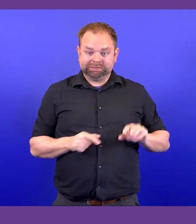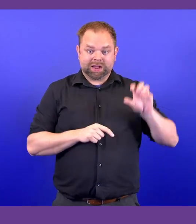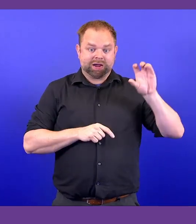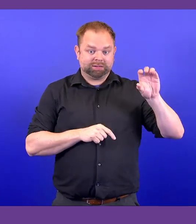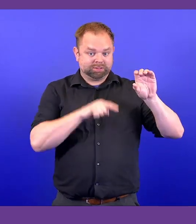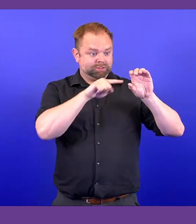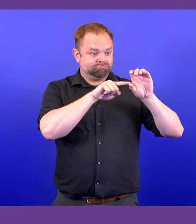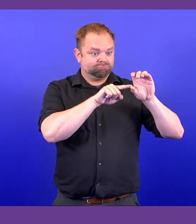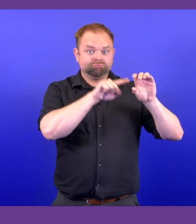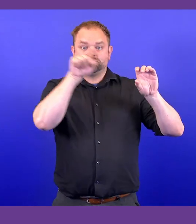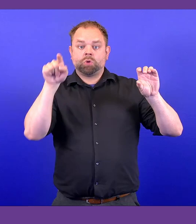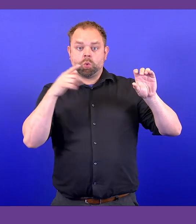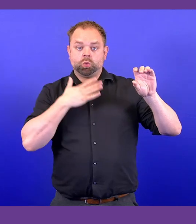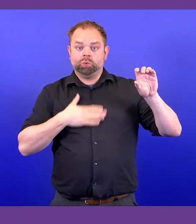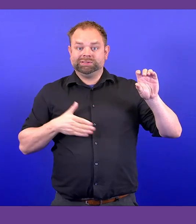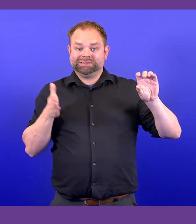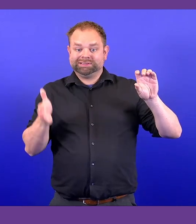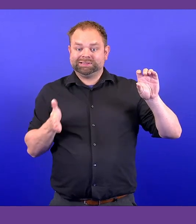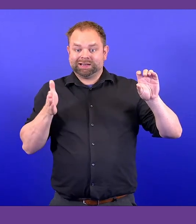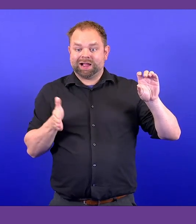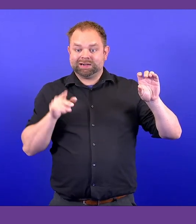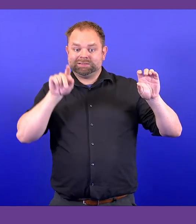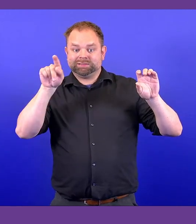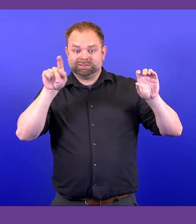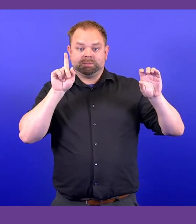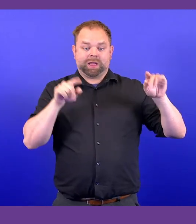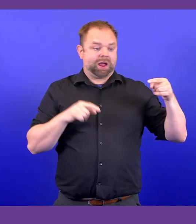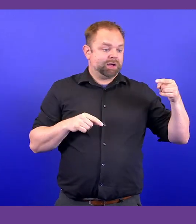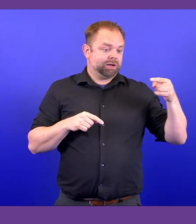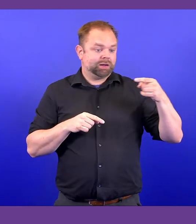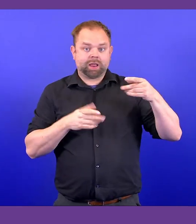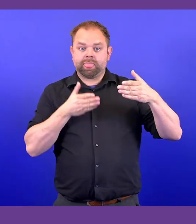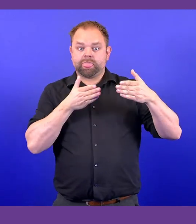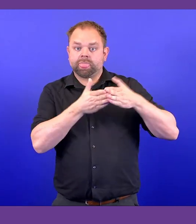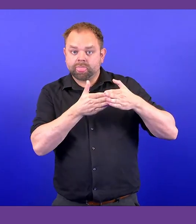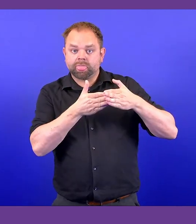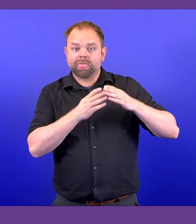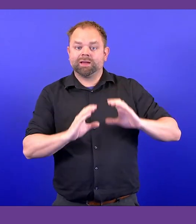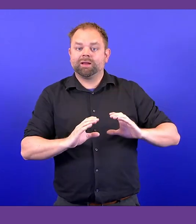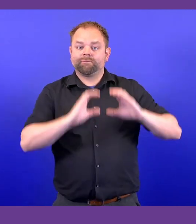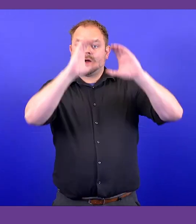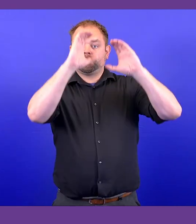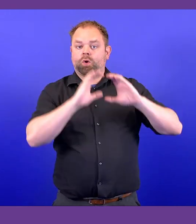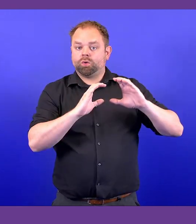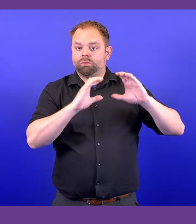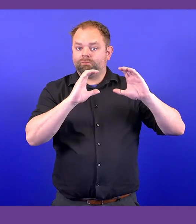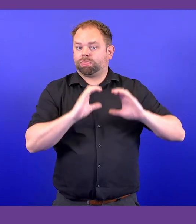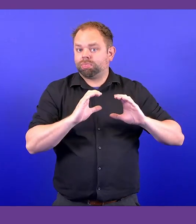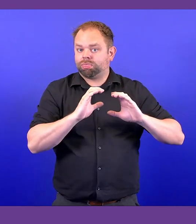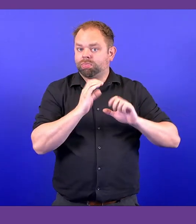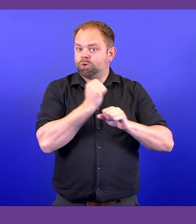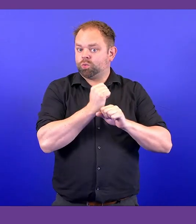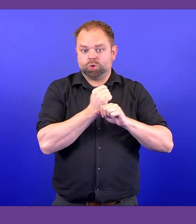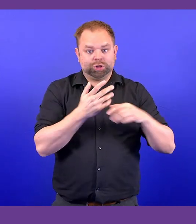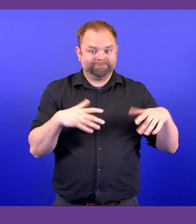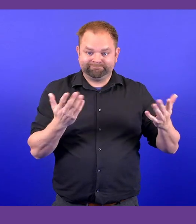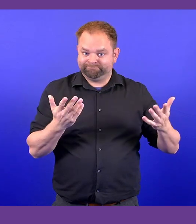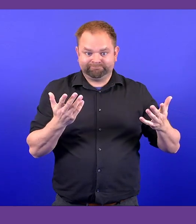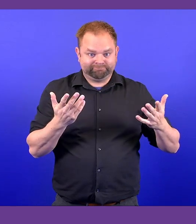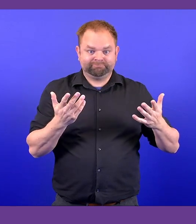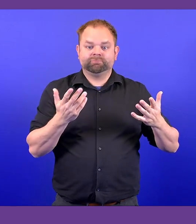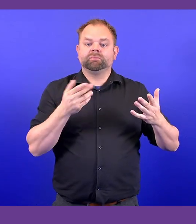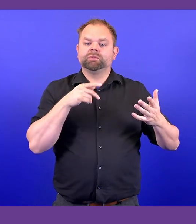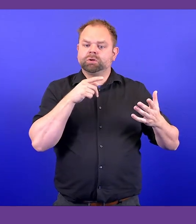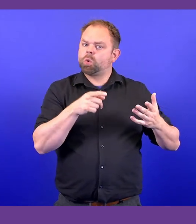of course, now we are trying to decline it into the companies, and it will be, of course, with the company to take this in charge.